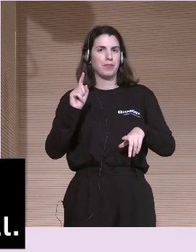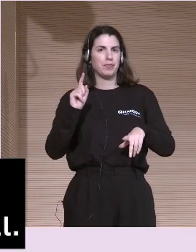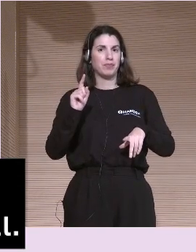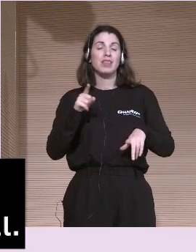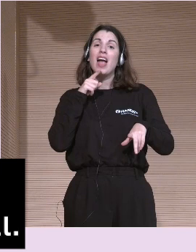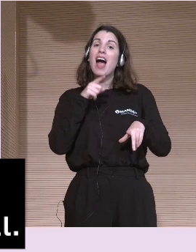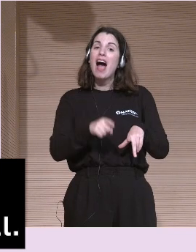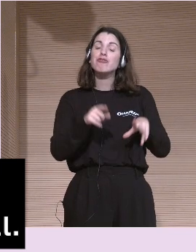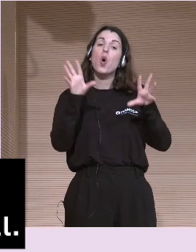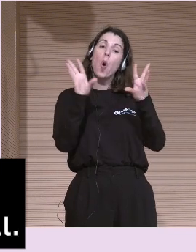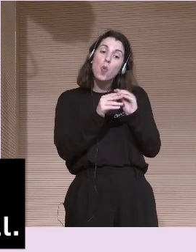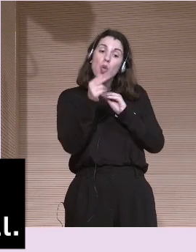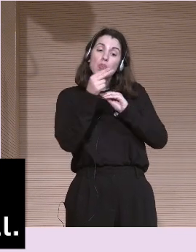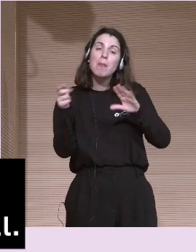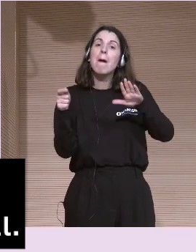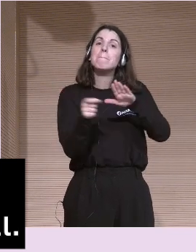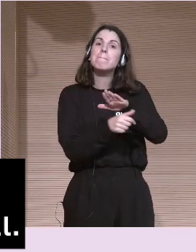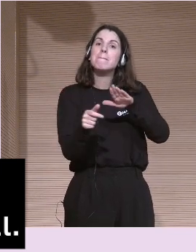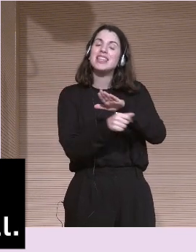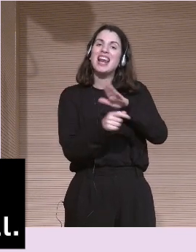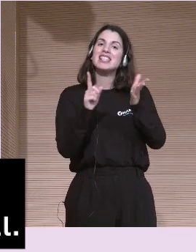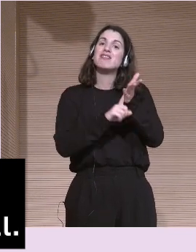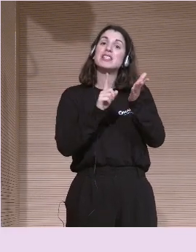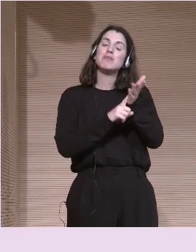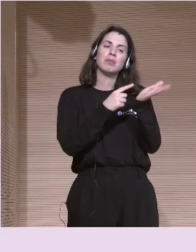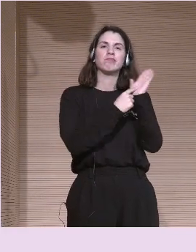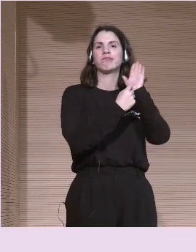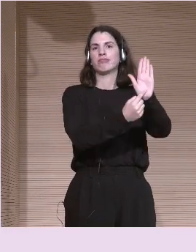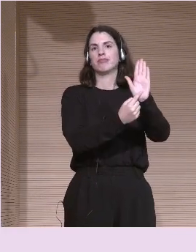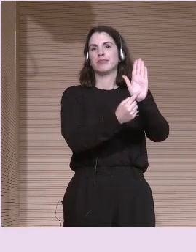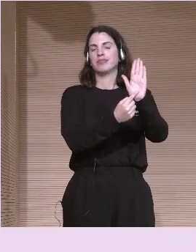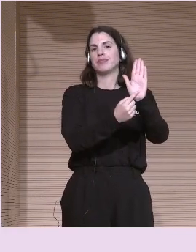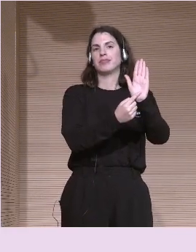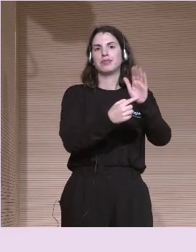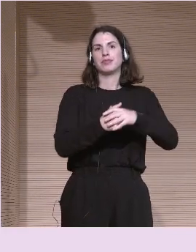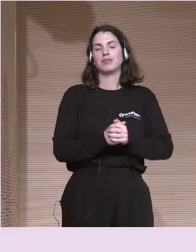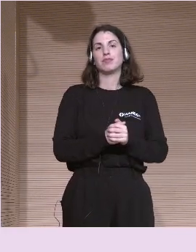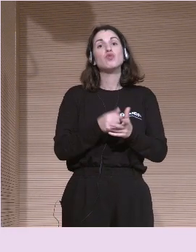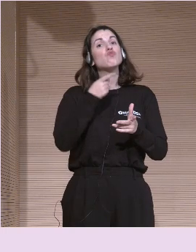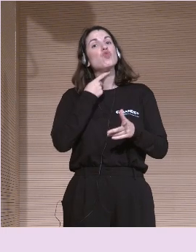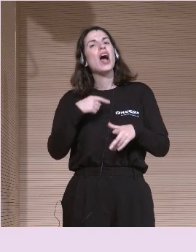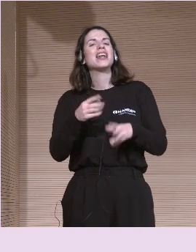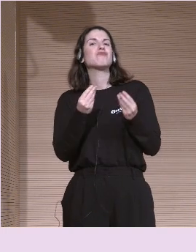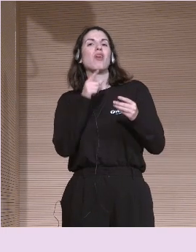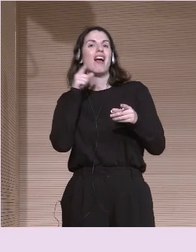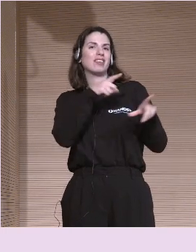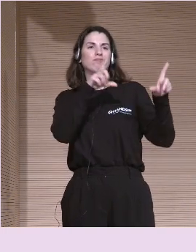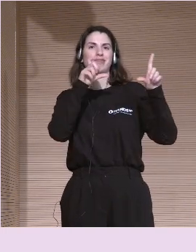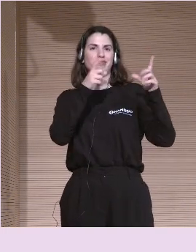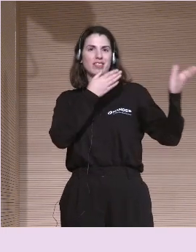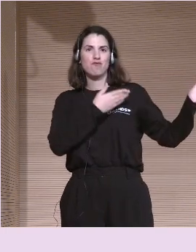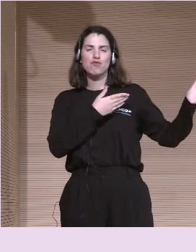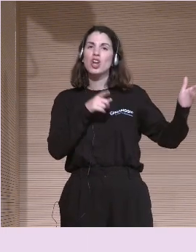people feel that those stories, matter and that they're represented. And I like this particular picture. It's of a Filipino nurse called